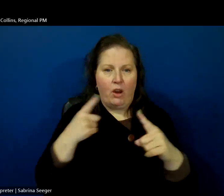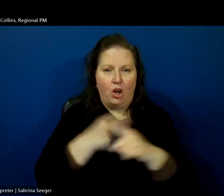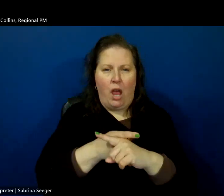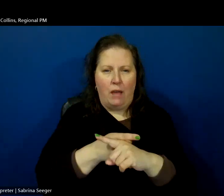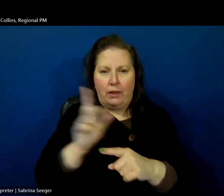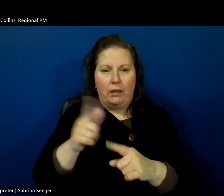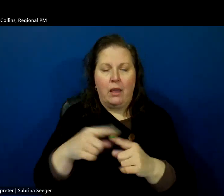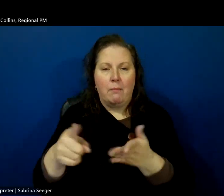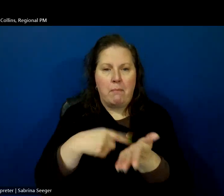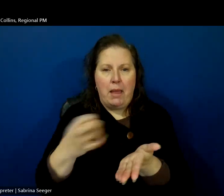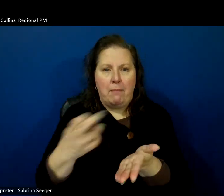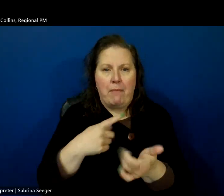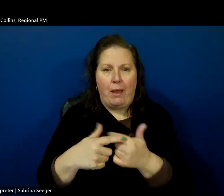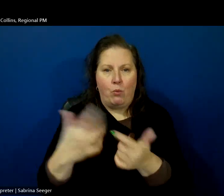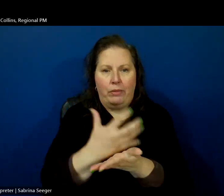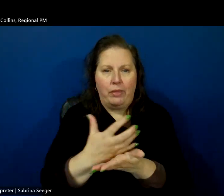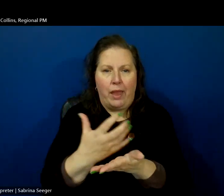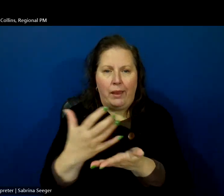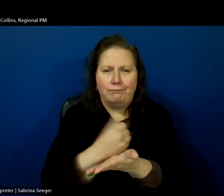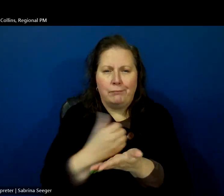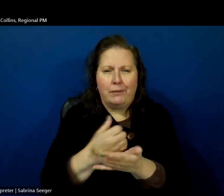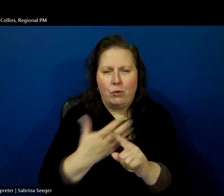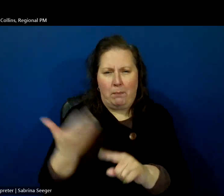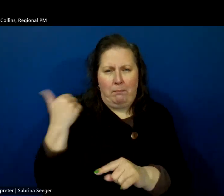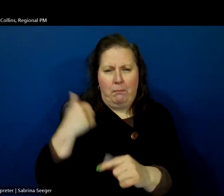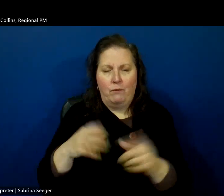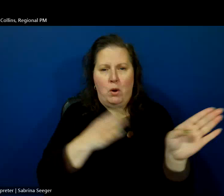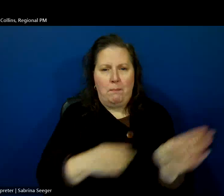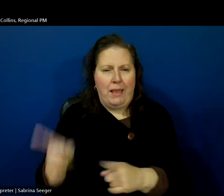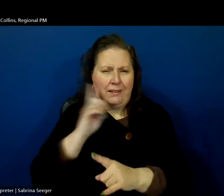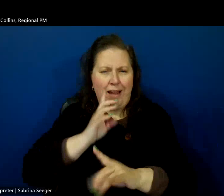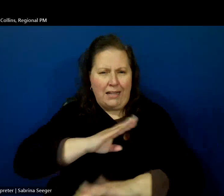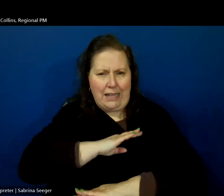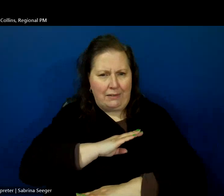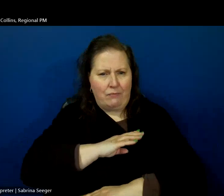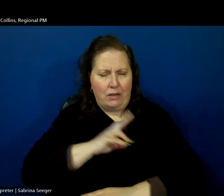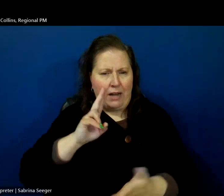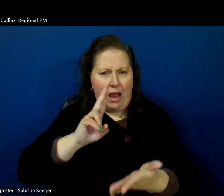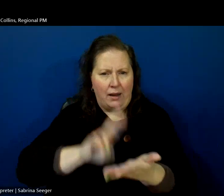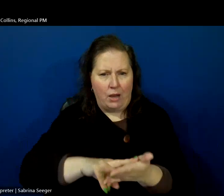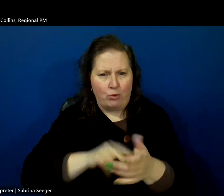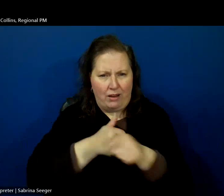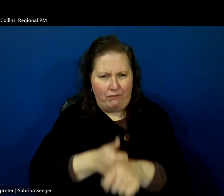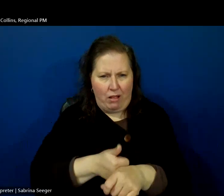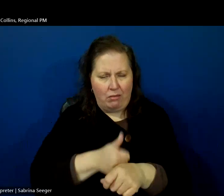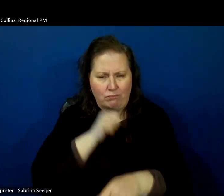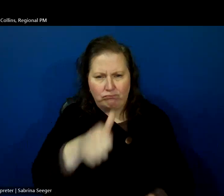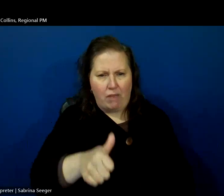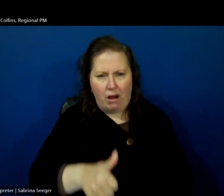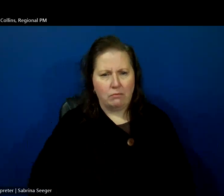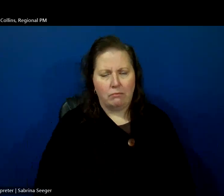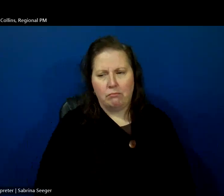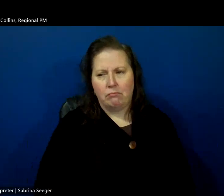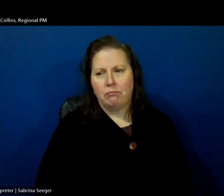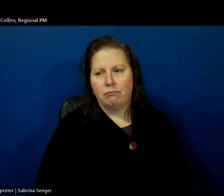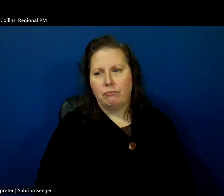money they collected for the last plan, which was not anywhere near close to the contractual terms.